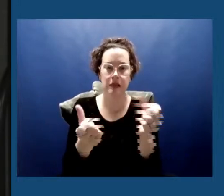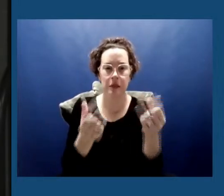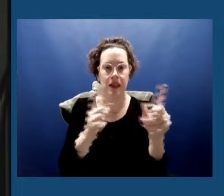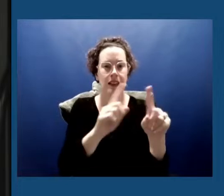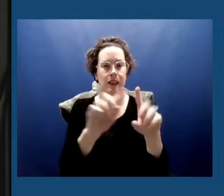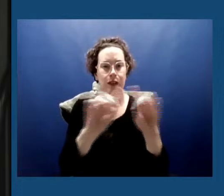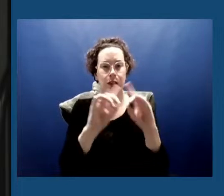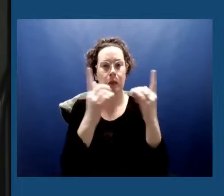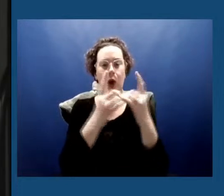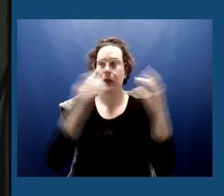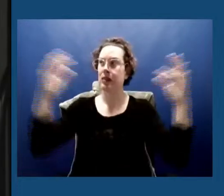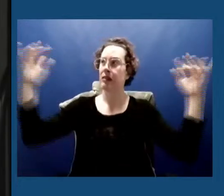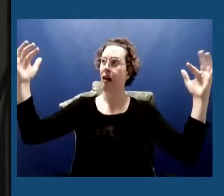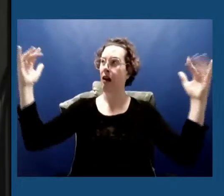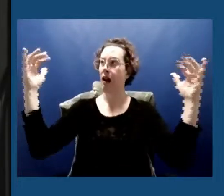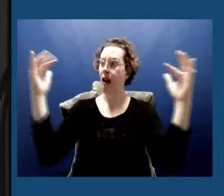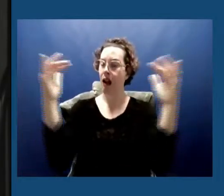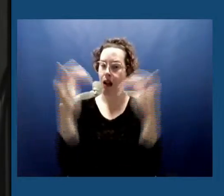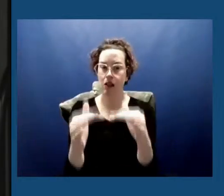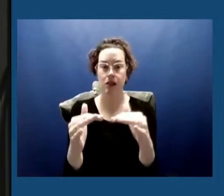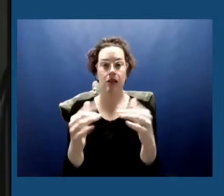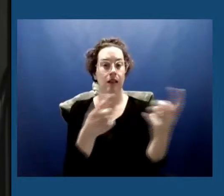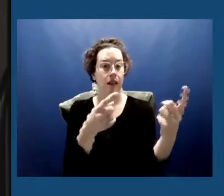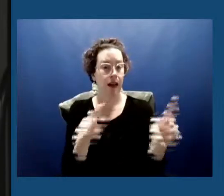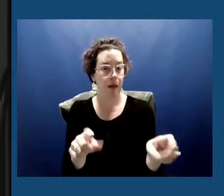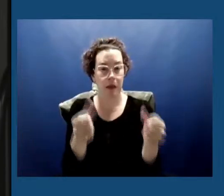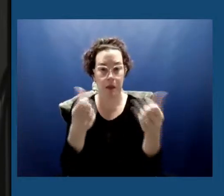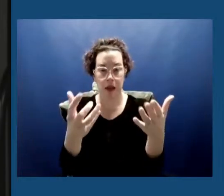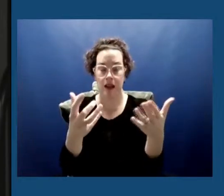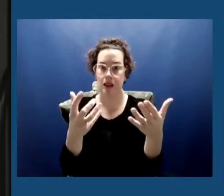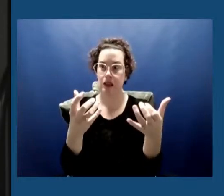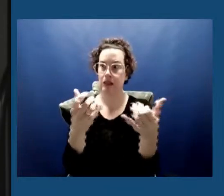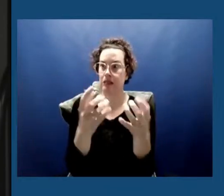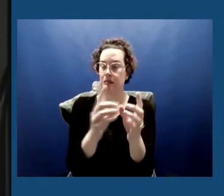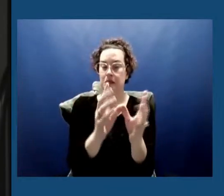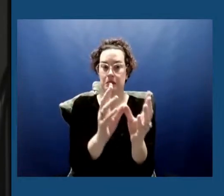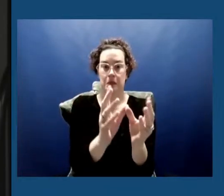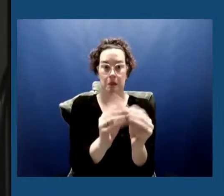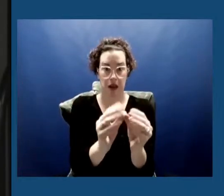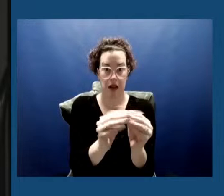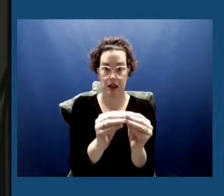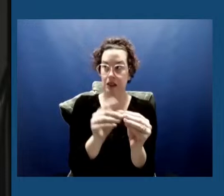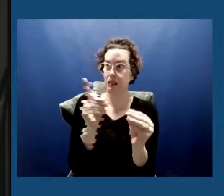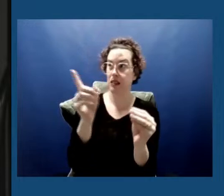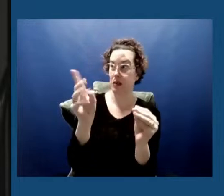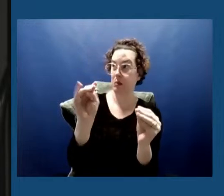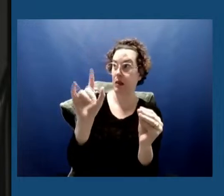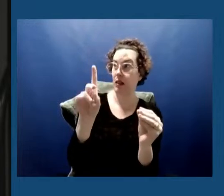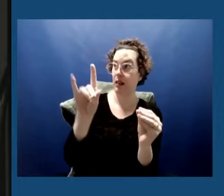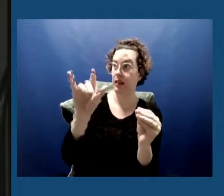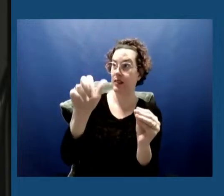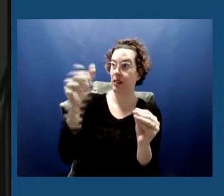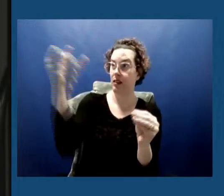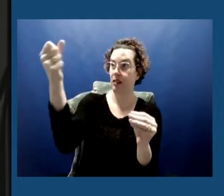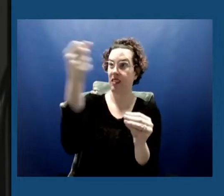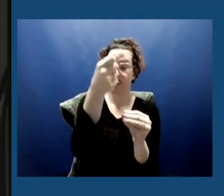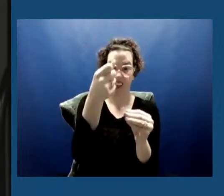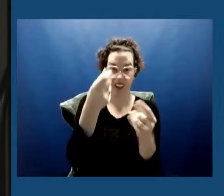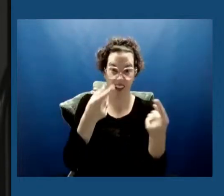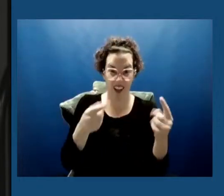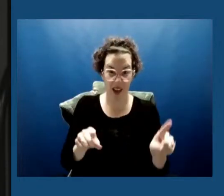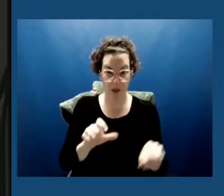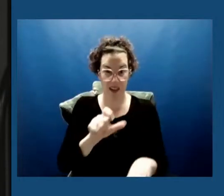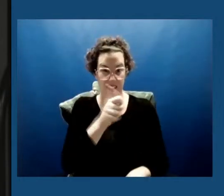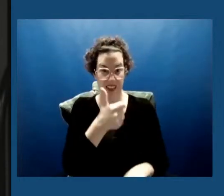departments, and then there's a lot of meetings with Melinda, and all of a sudden there's 10 locals in the state, New